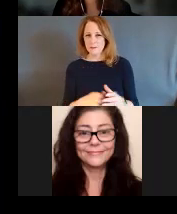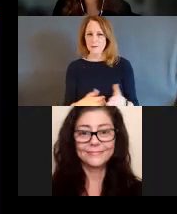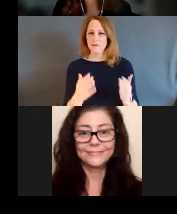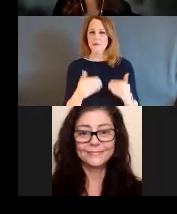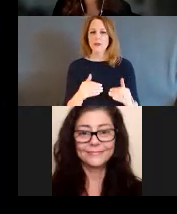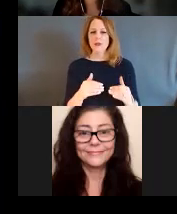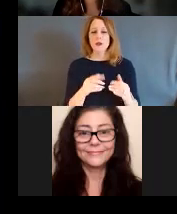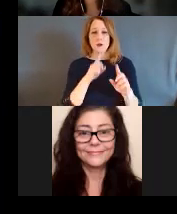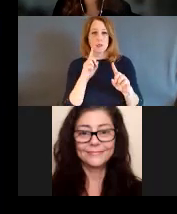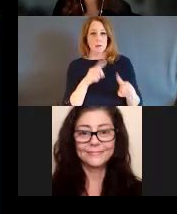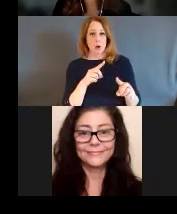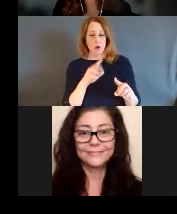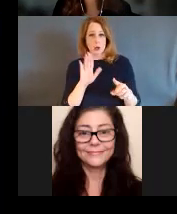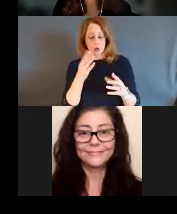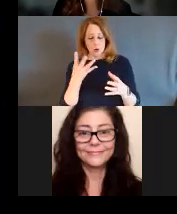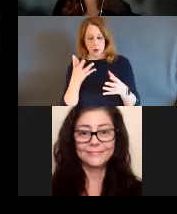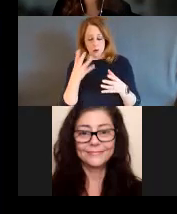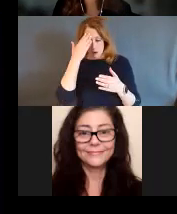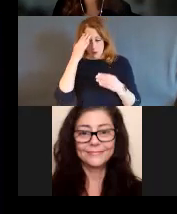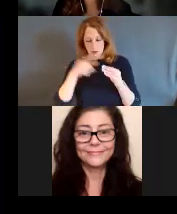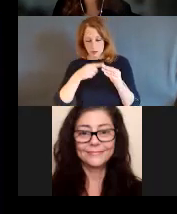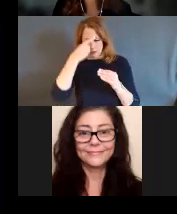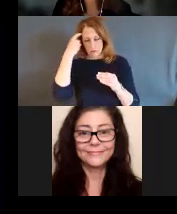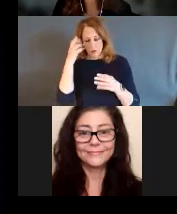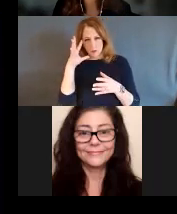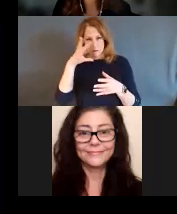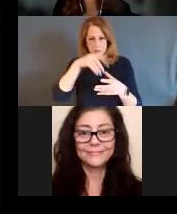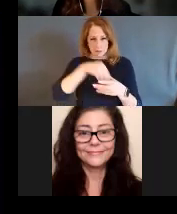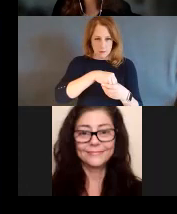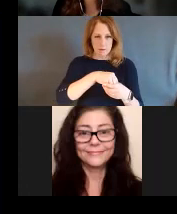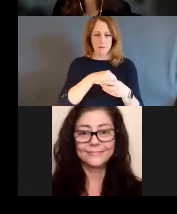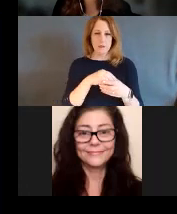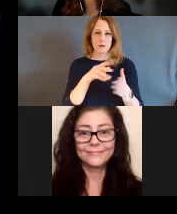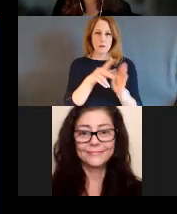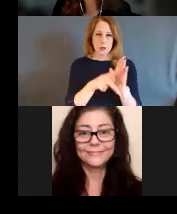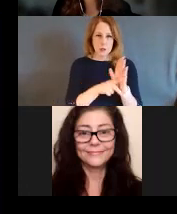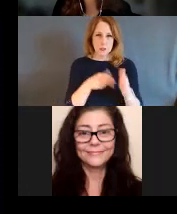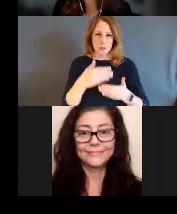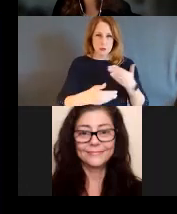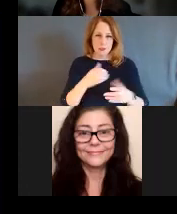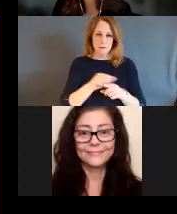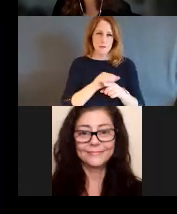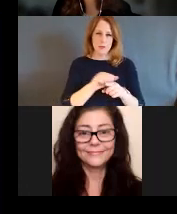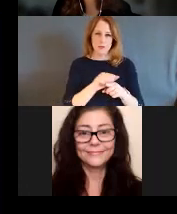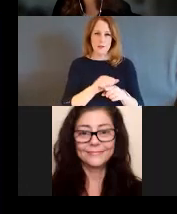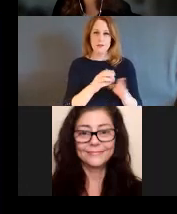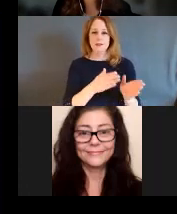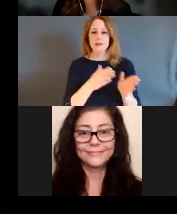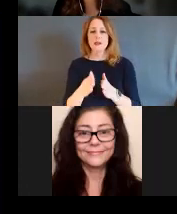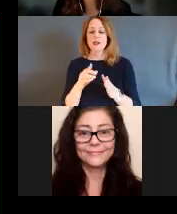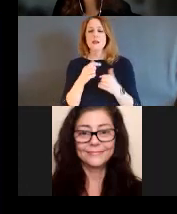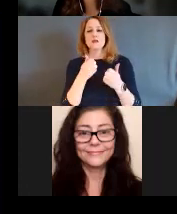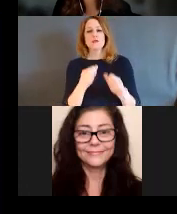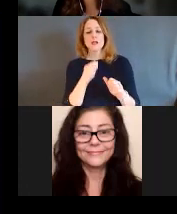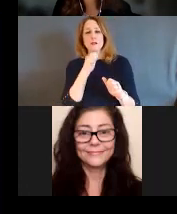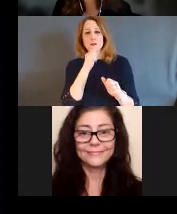integrating knowledge about trauma into policies, procedures, and practices. And you're seeking to actively resist